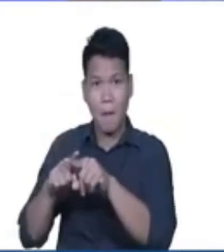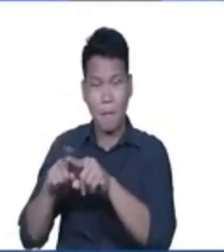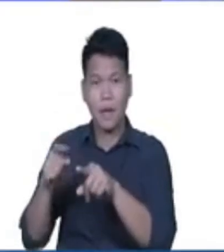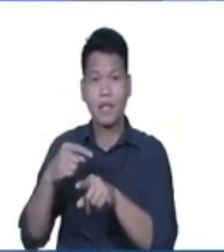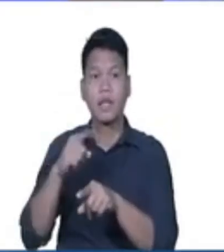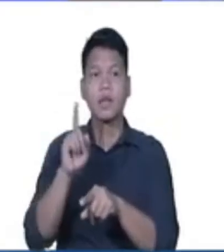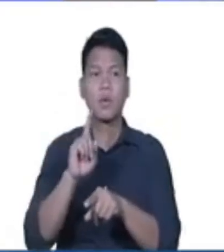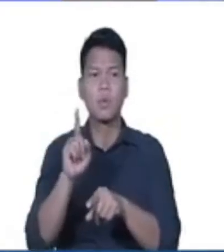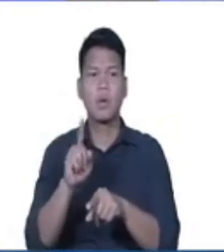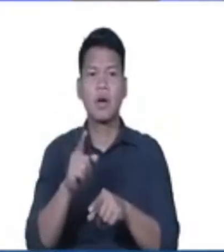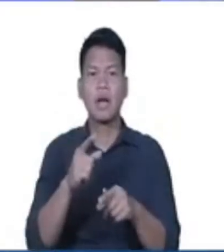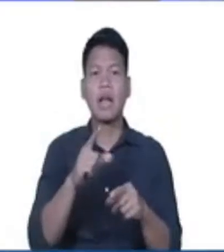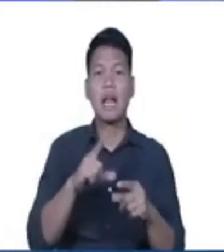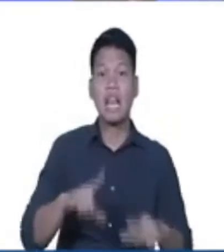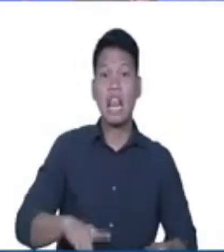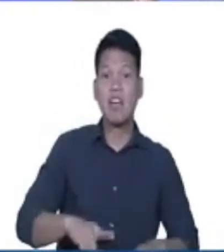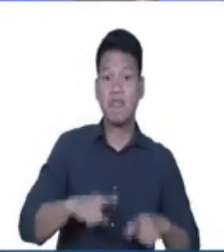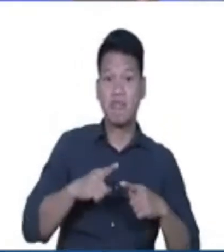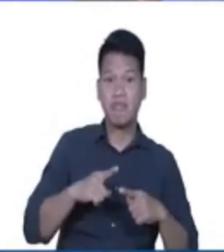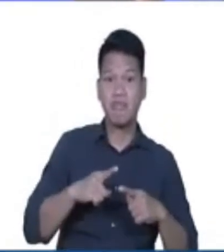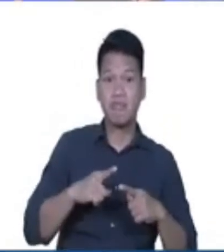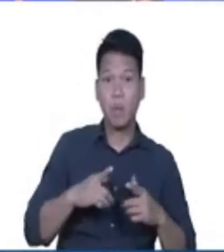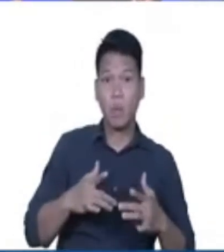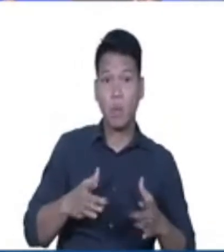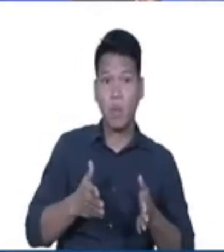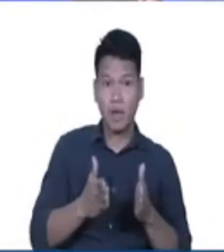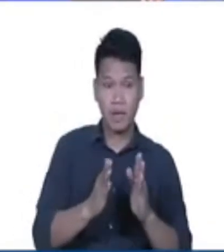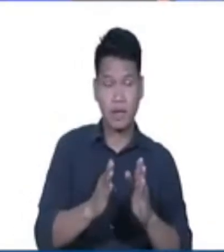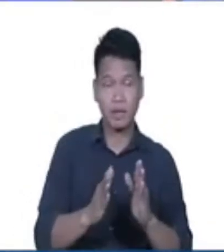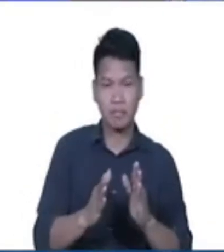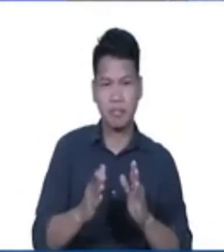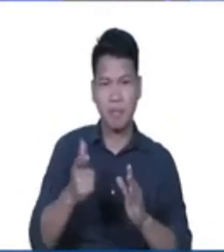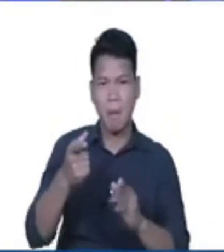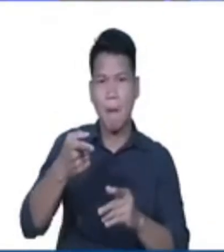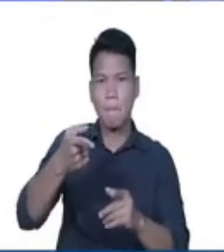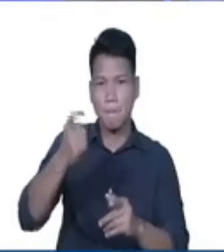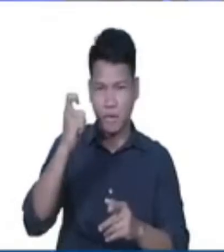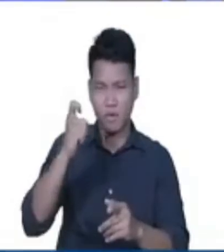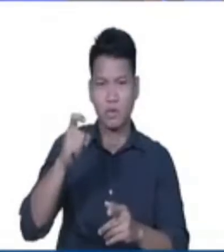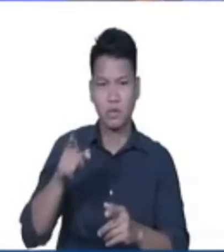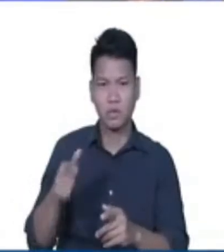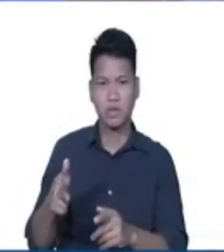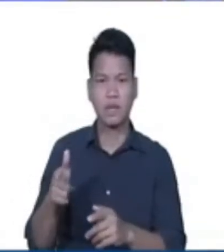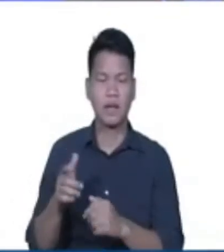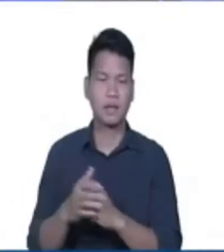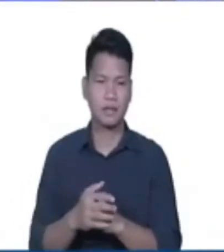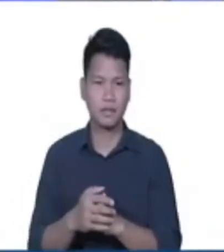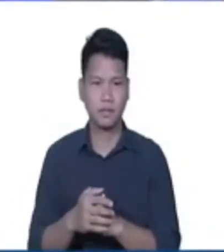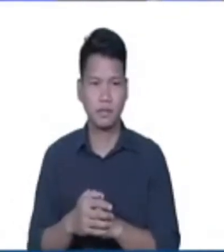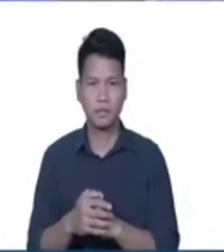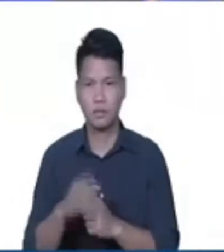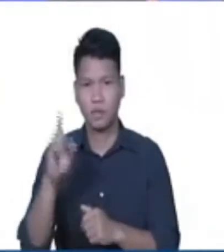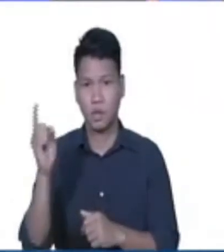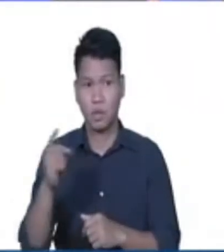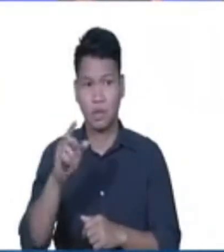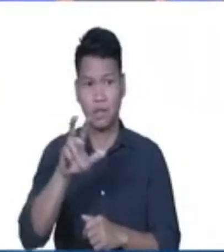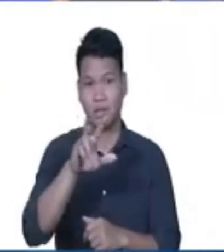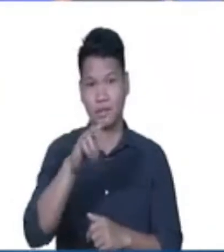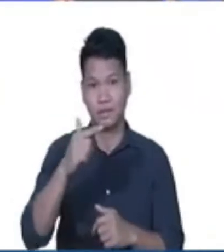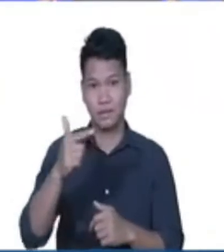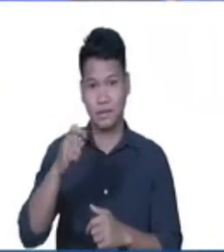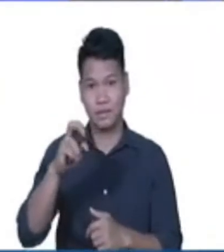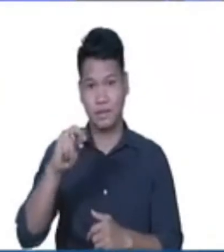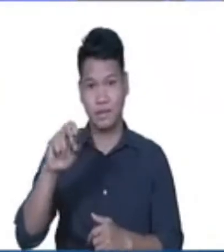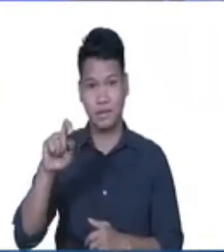because of our genetical makeup. Dahil po ay ganito, because your genetics is only 20 to 30